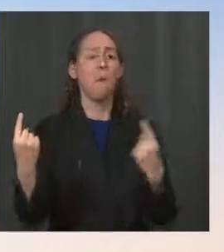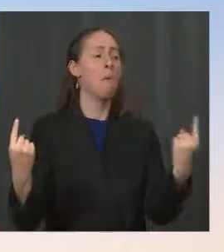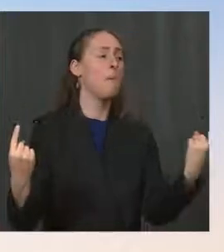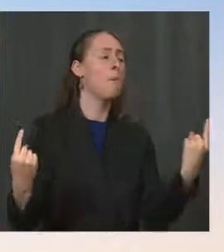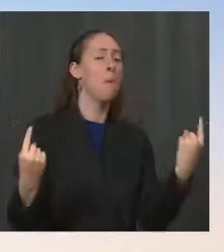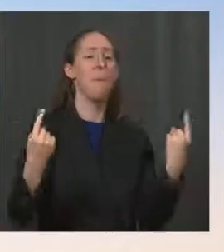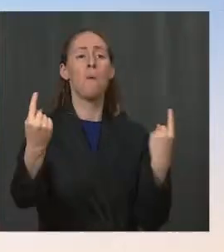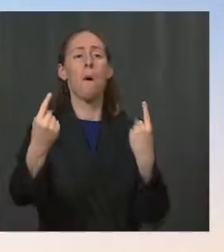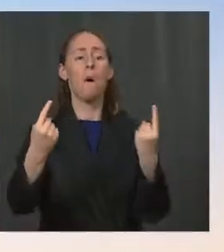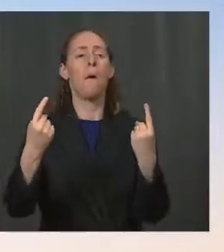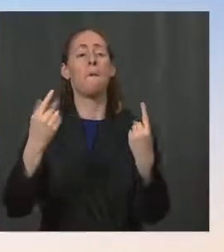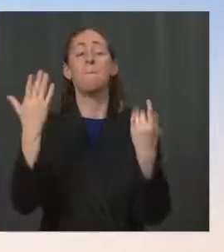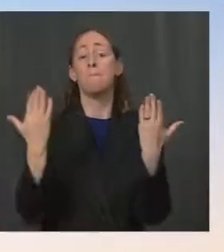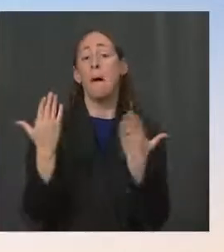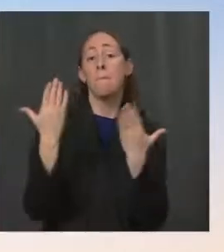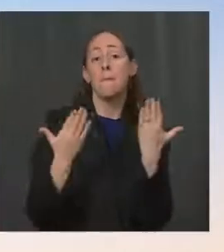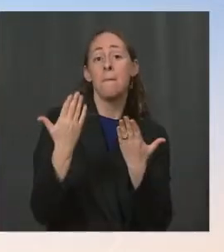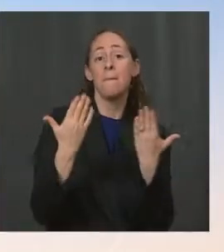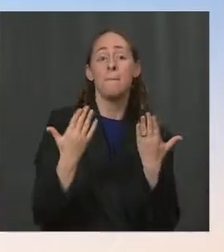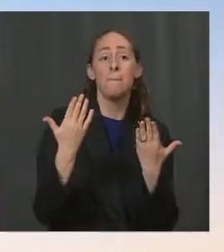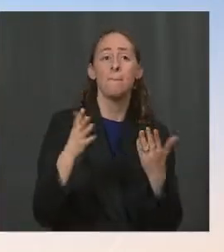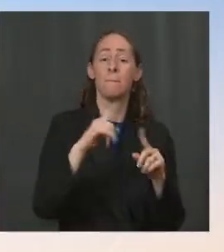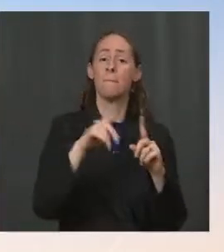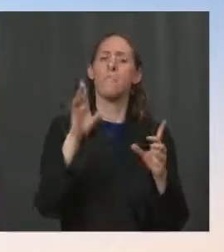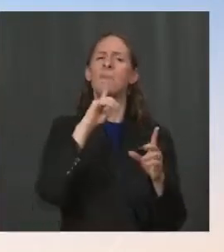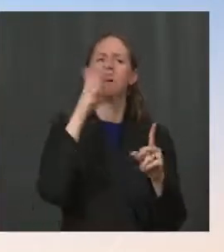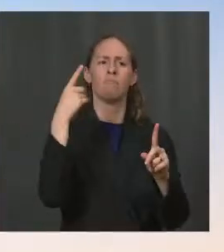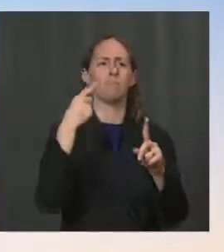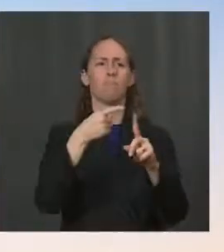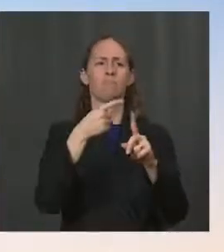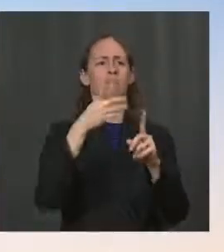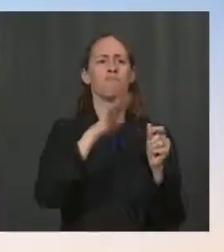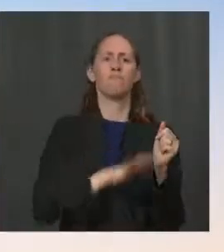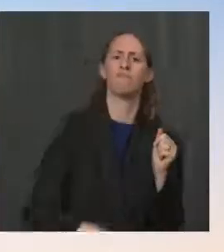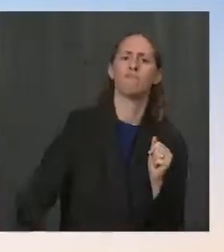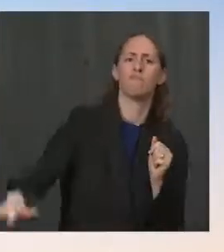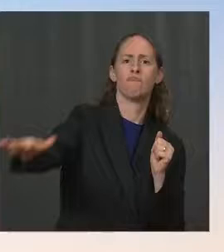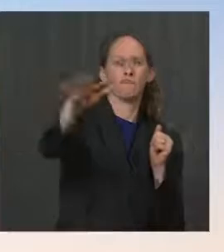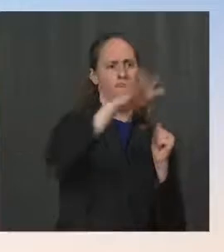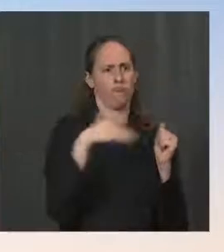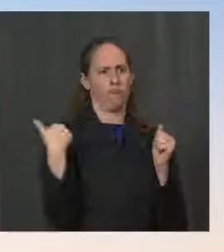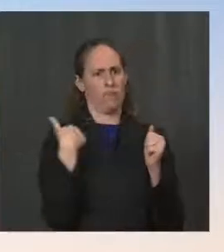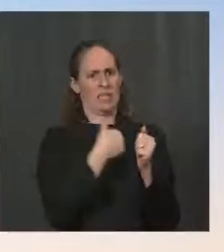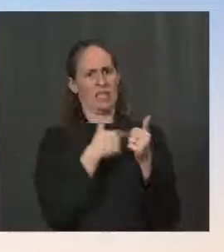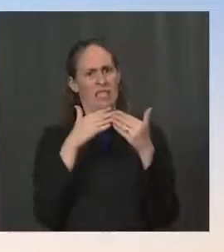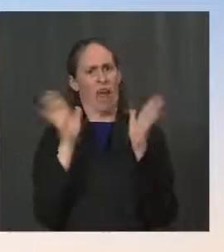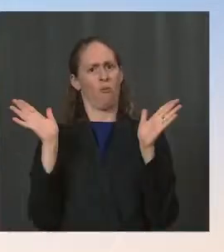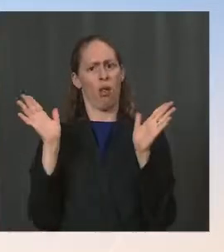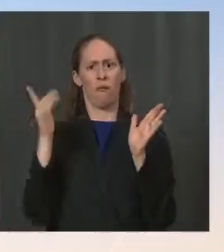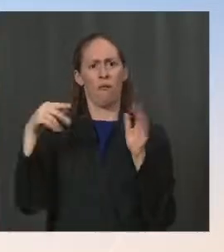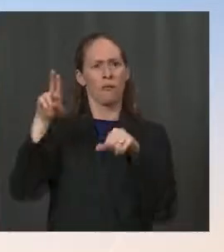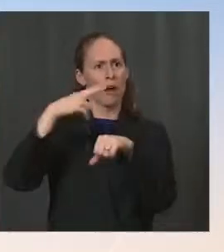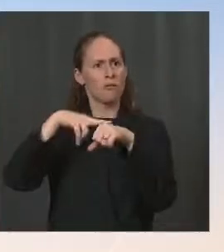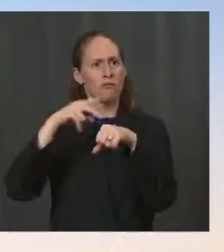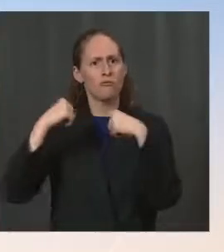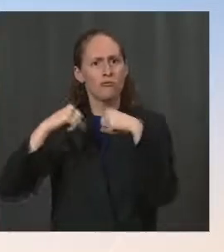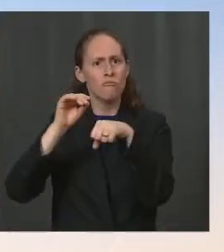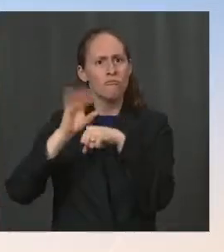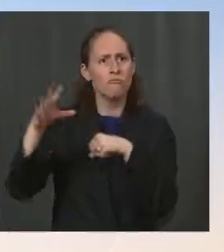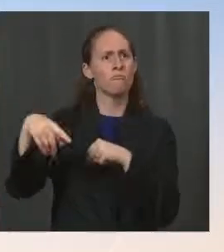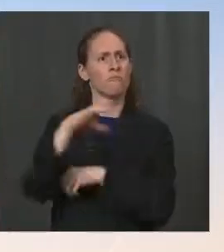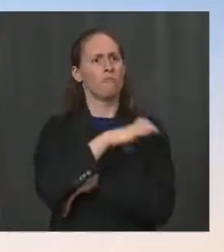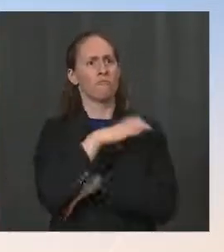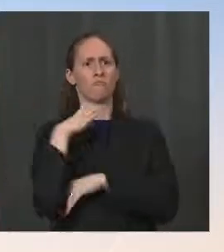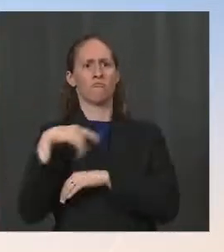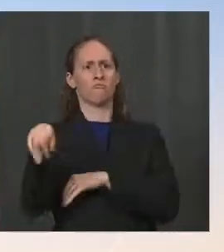option, but our national security team and no one in Congress or I would say most people out in the public